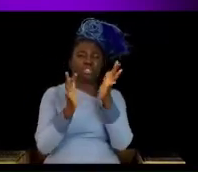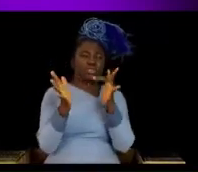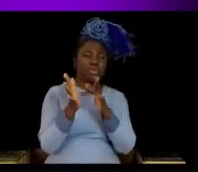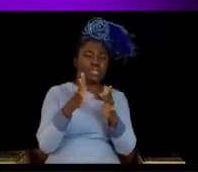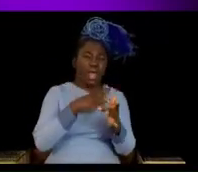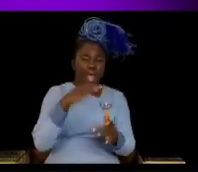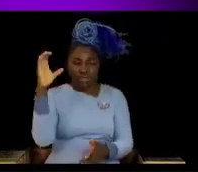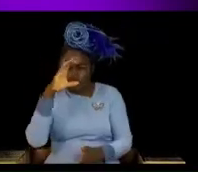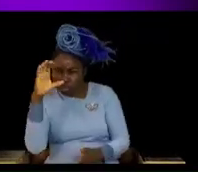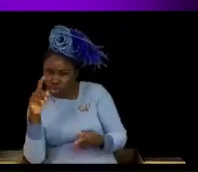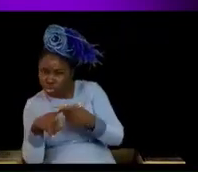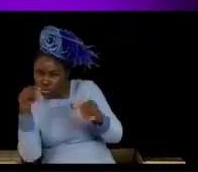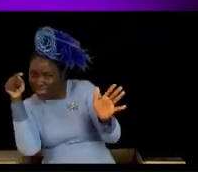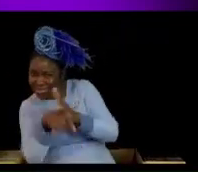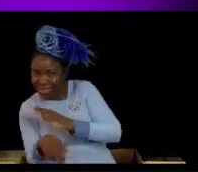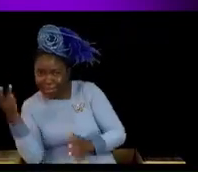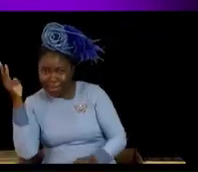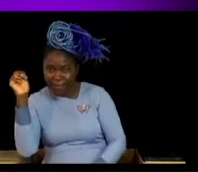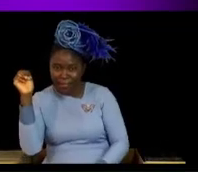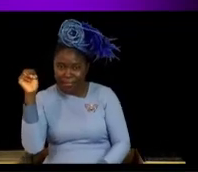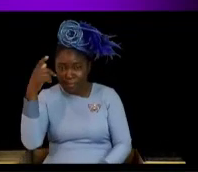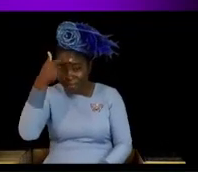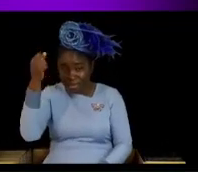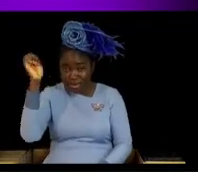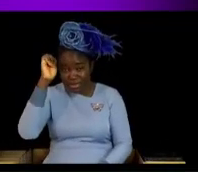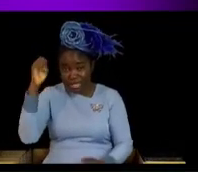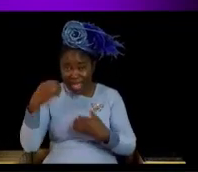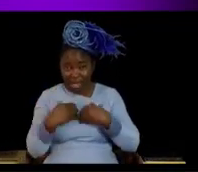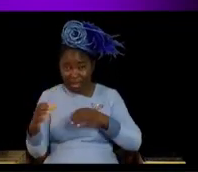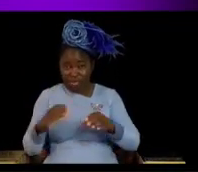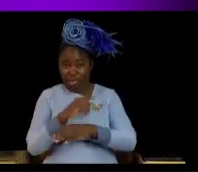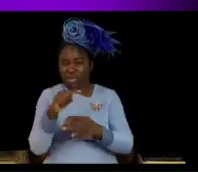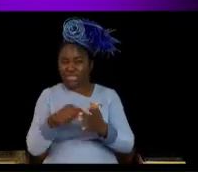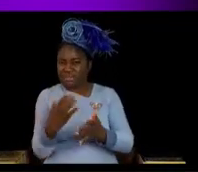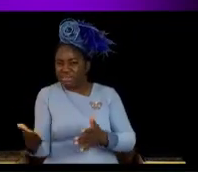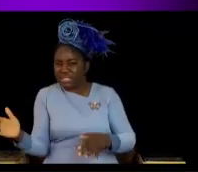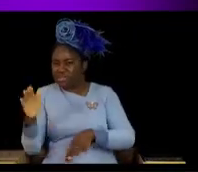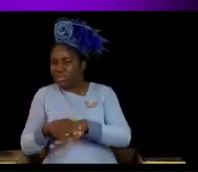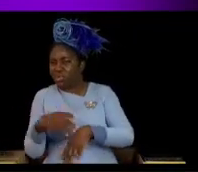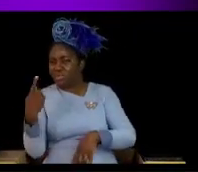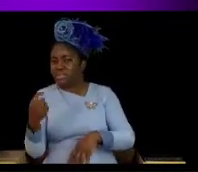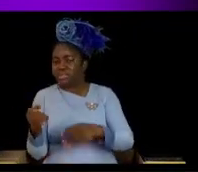him. Because he had done these things on the Sabbath day. But